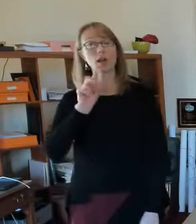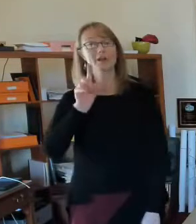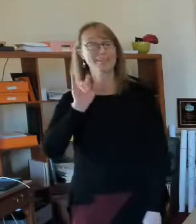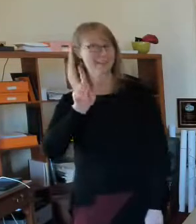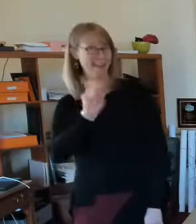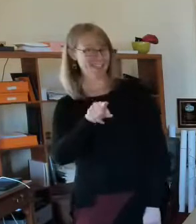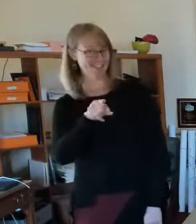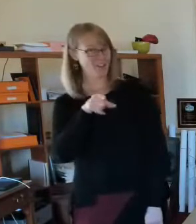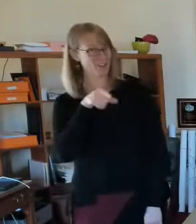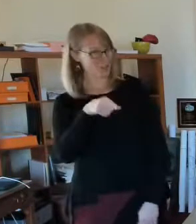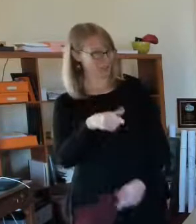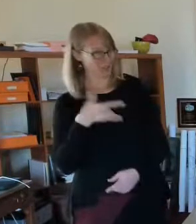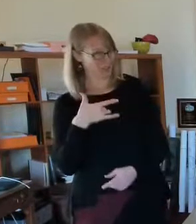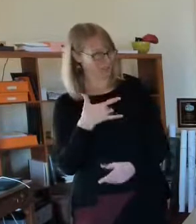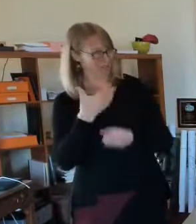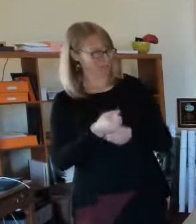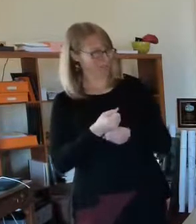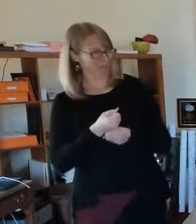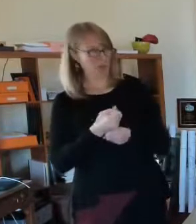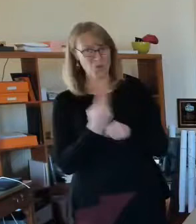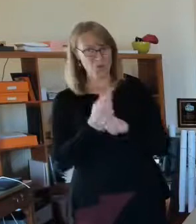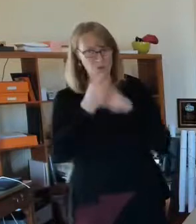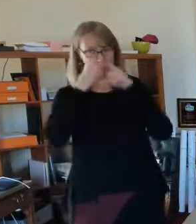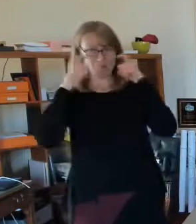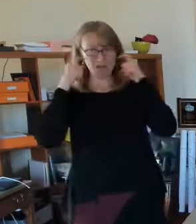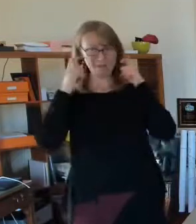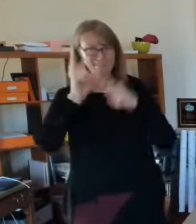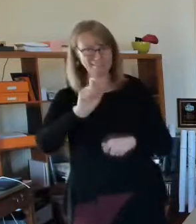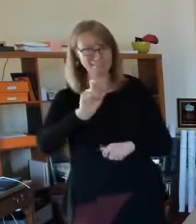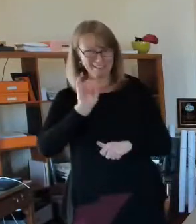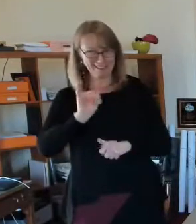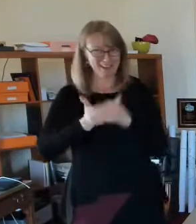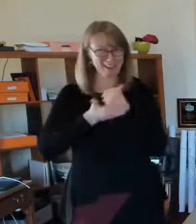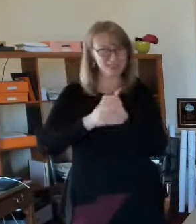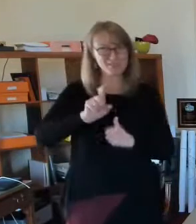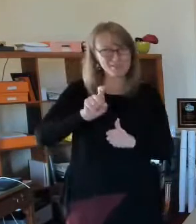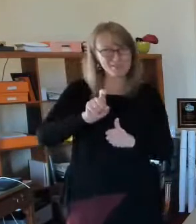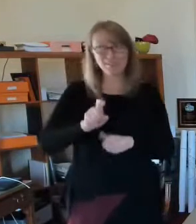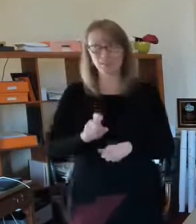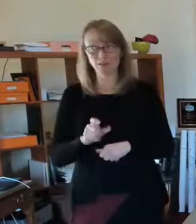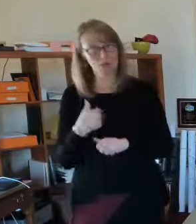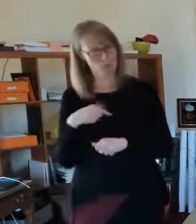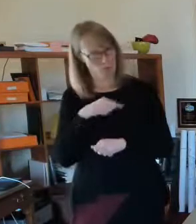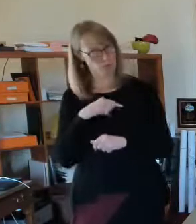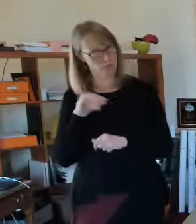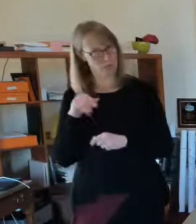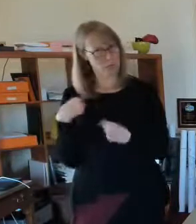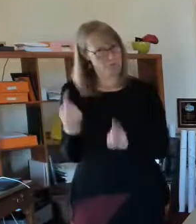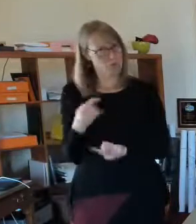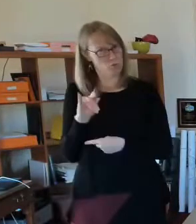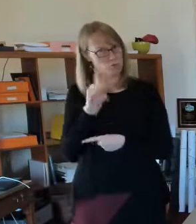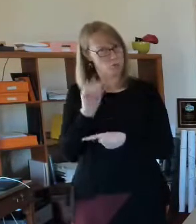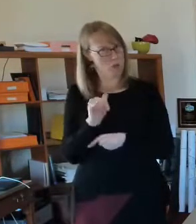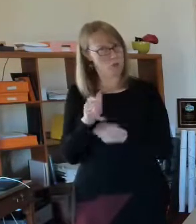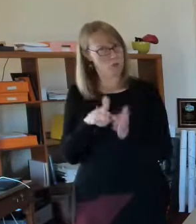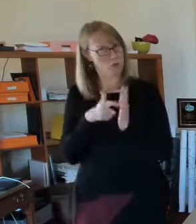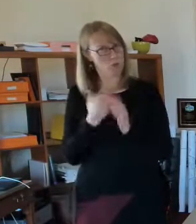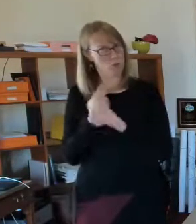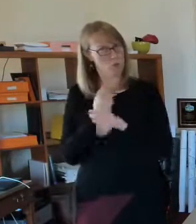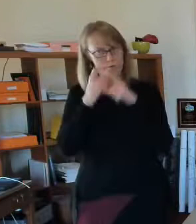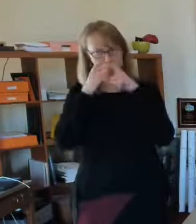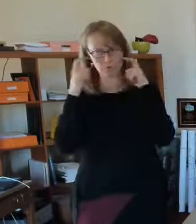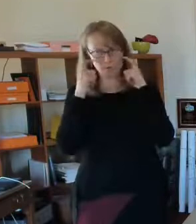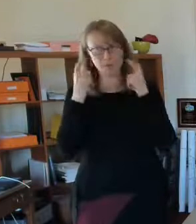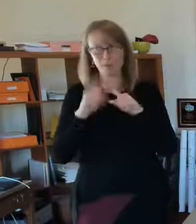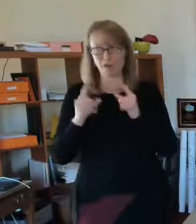We've had the mask mandate since July, but cases are setting records, hospitalizations are setting records. Do you still believe that they work, and